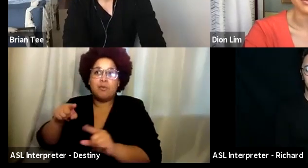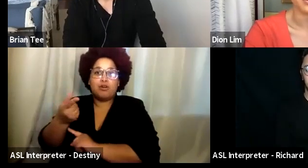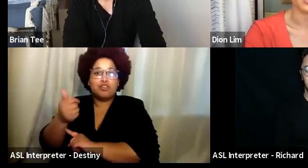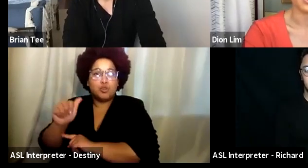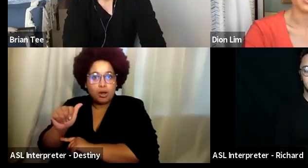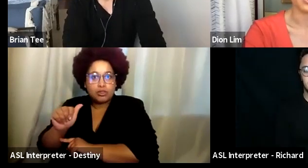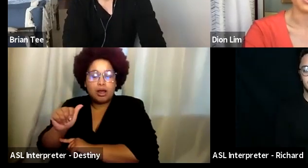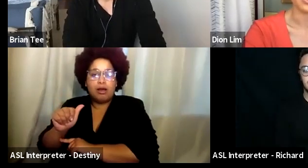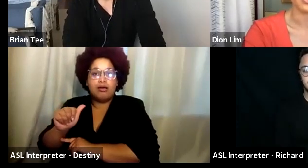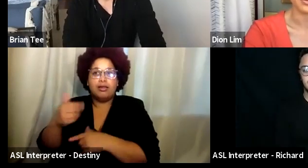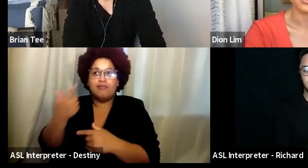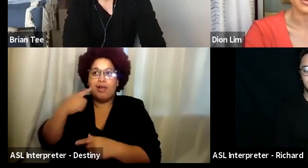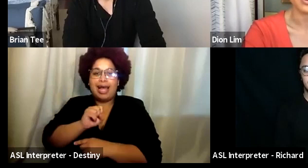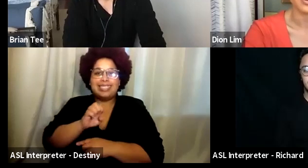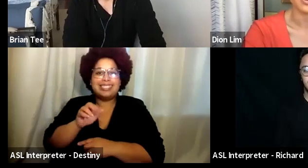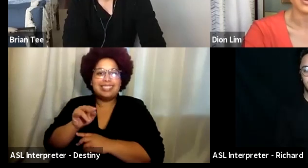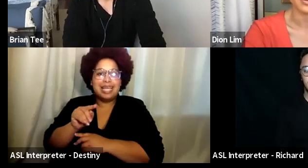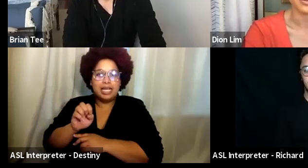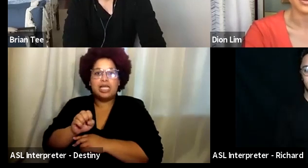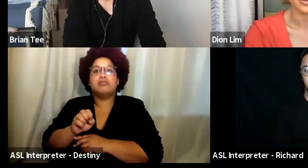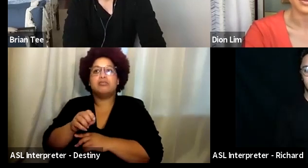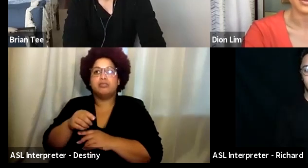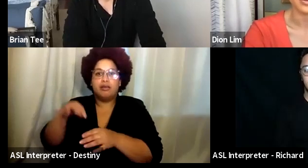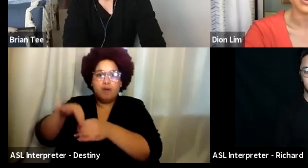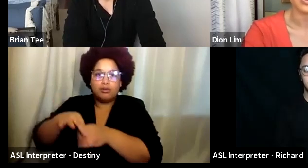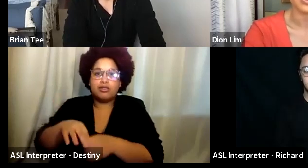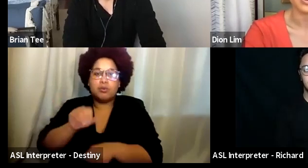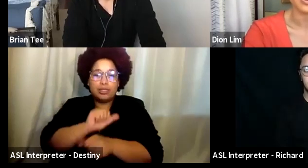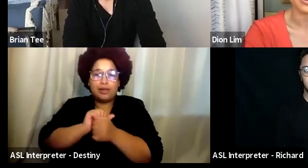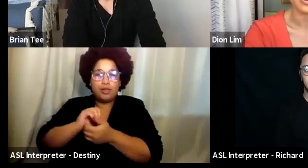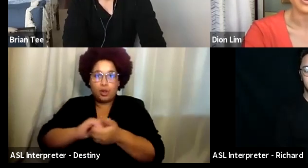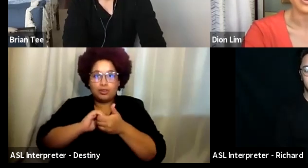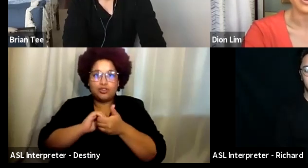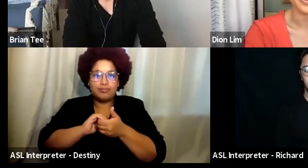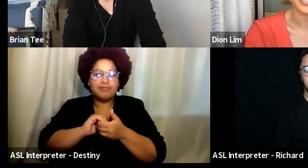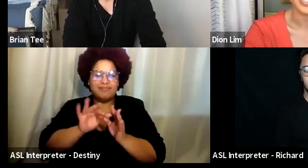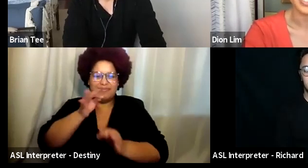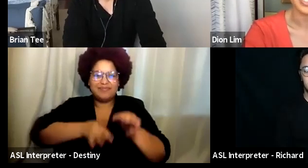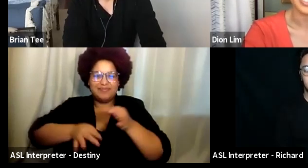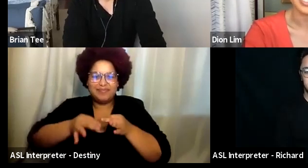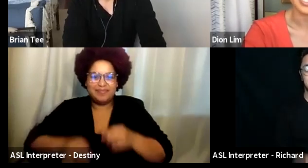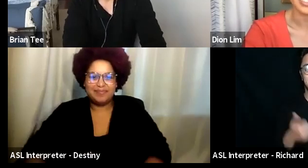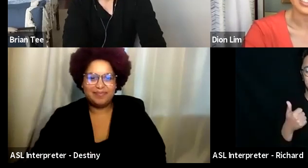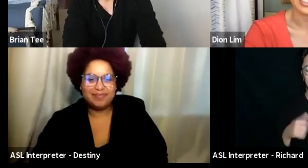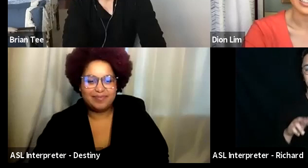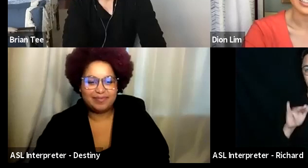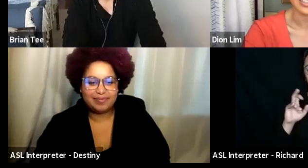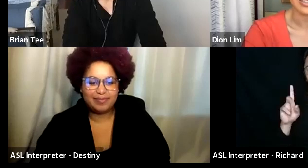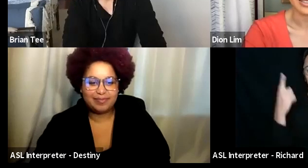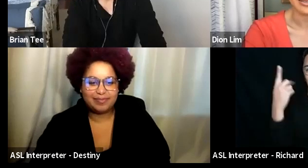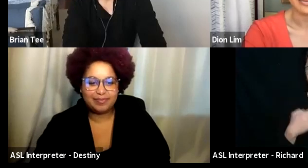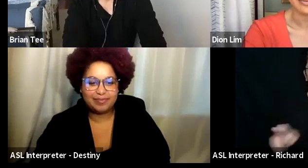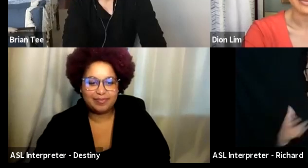those are areas in which we can partner and work together in coalitions. One quick thing, and I'm sorry, but is that we got to be